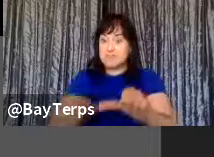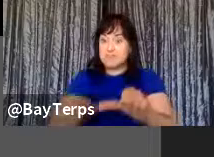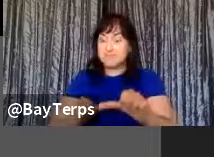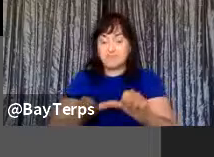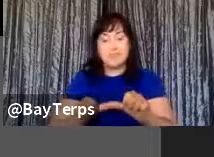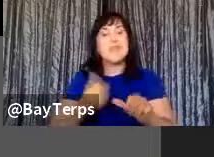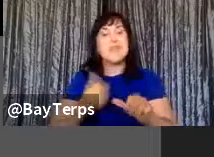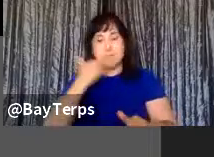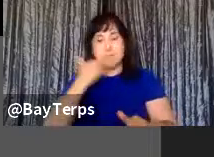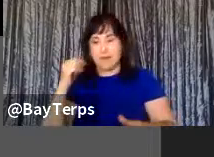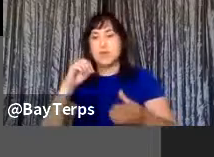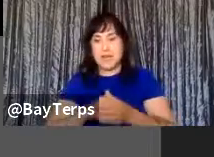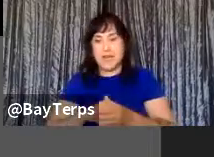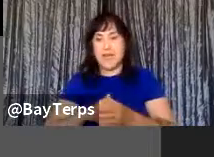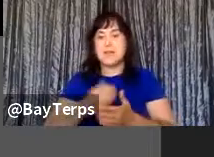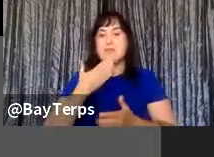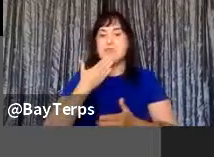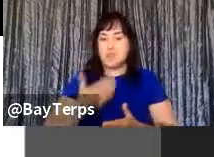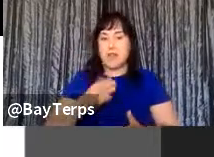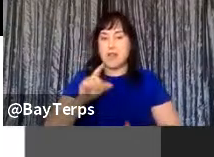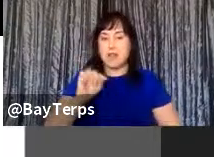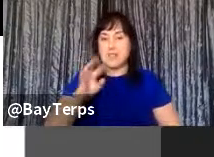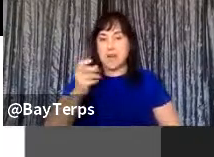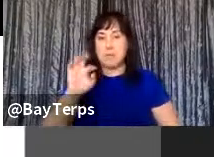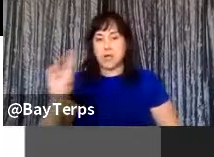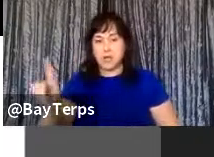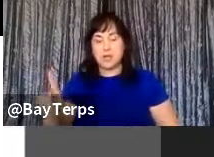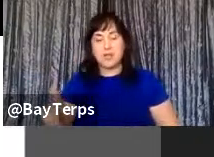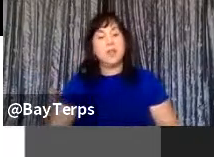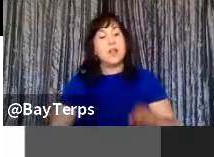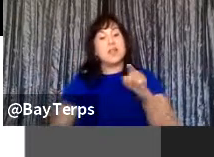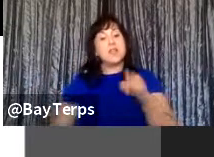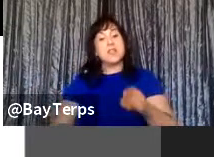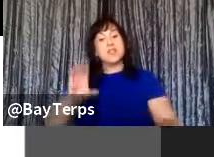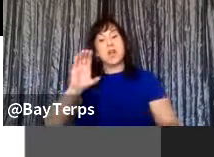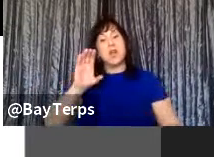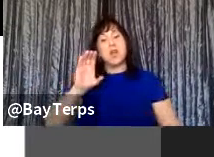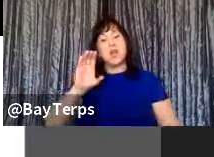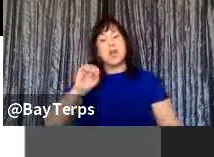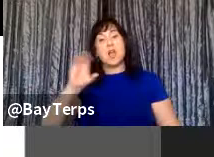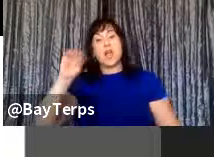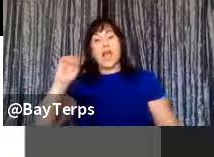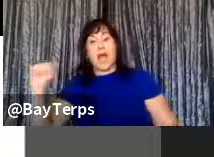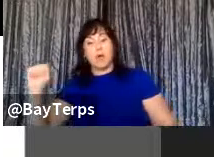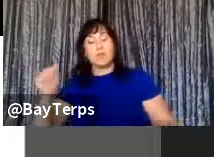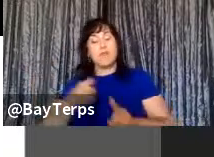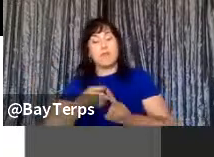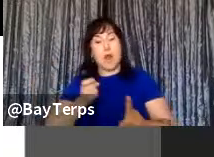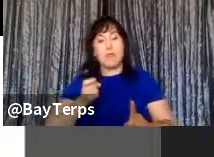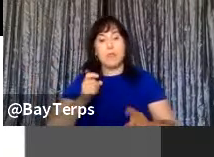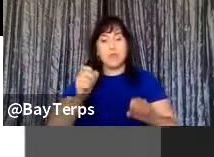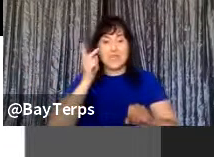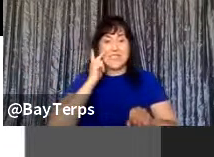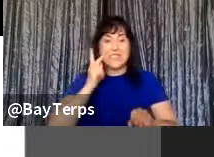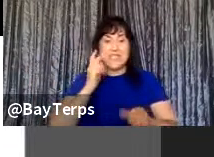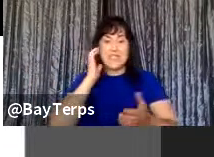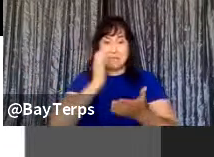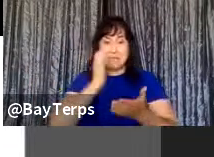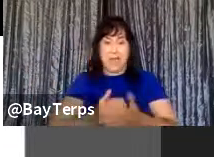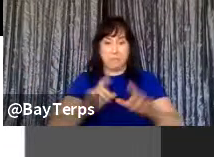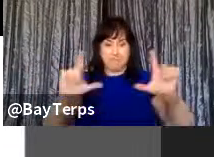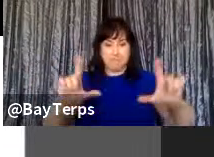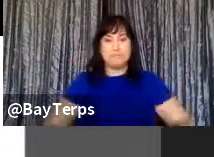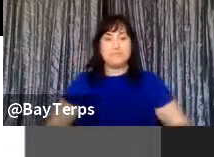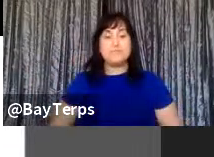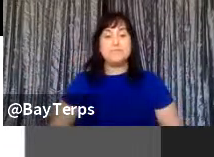chocolate. This is where cacao originally would have come from. Hopefully you can see on that screen, we've got literally the globe there. Cacao would have been